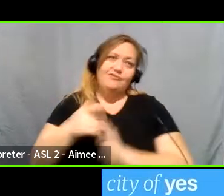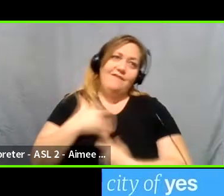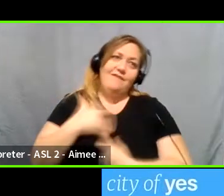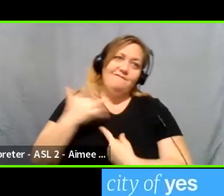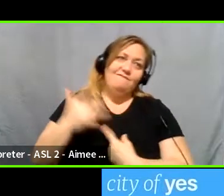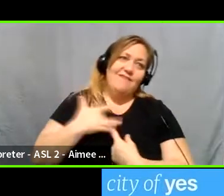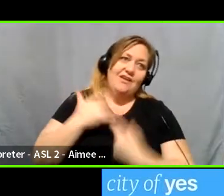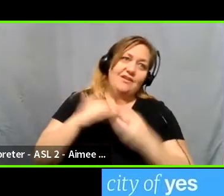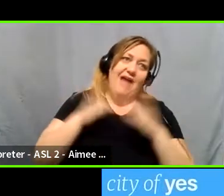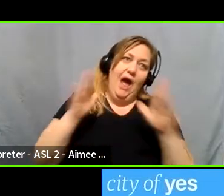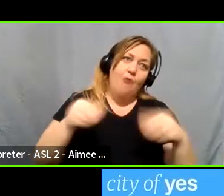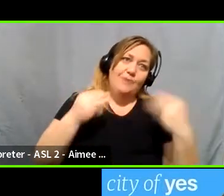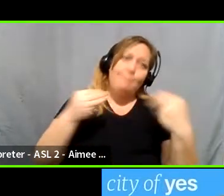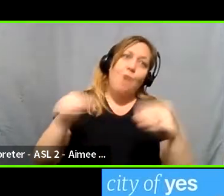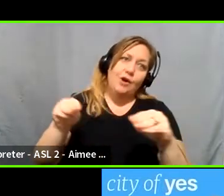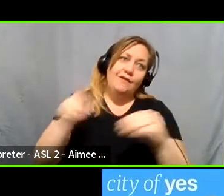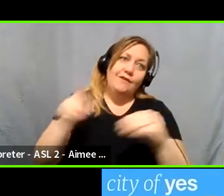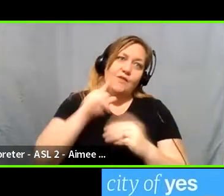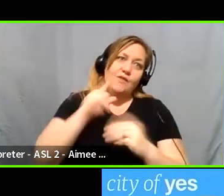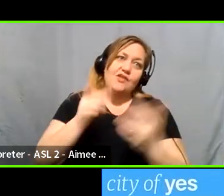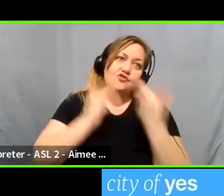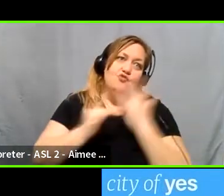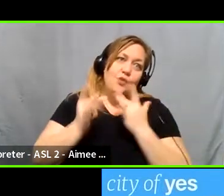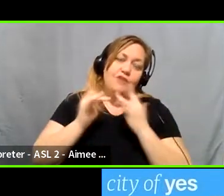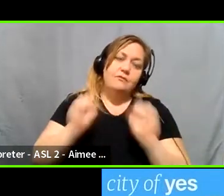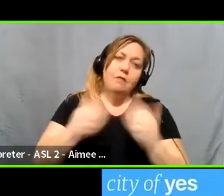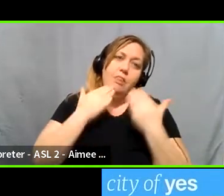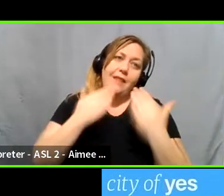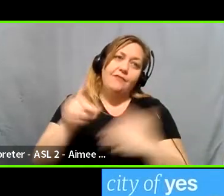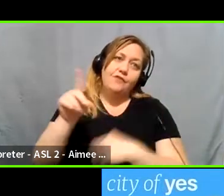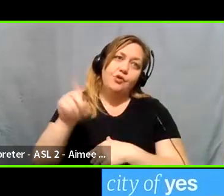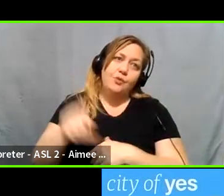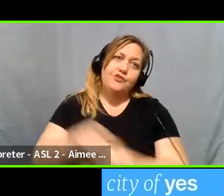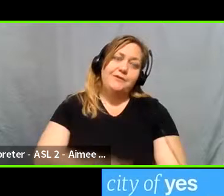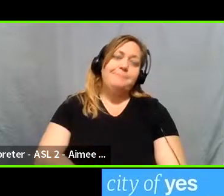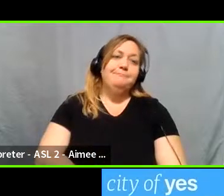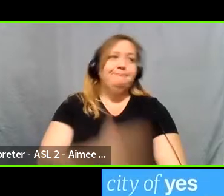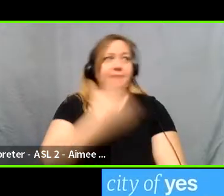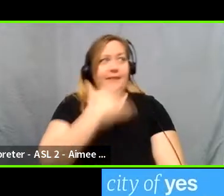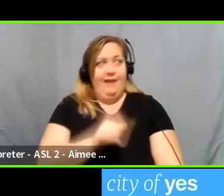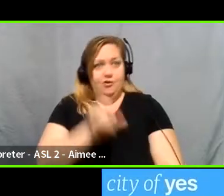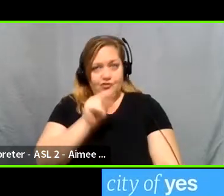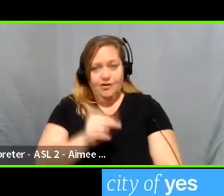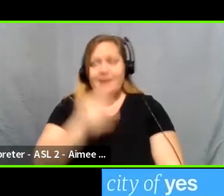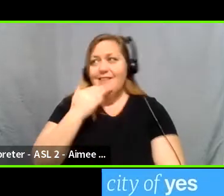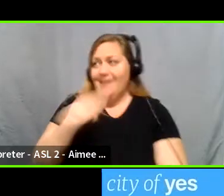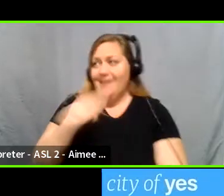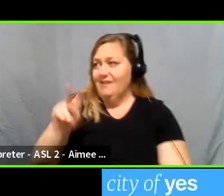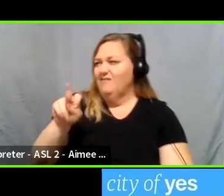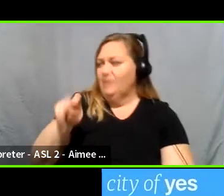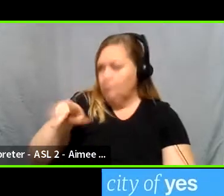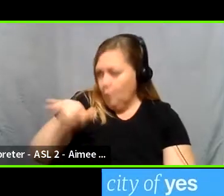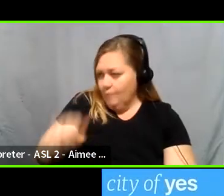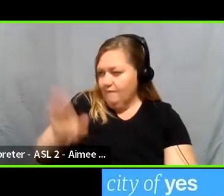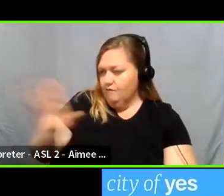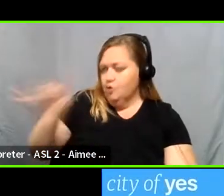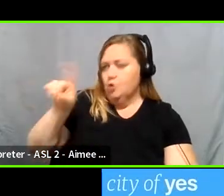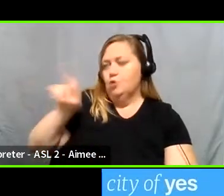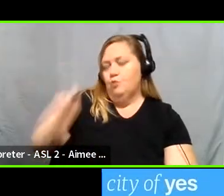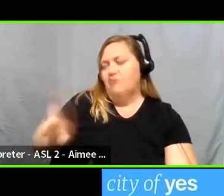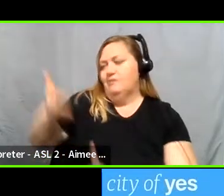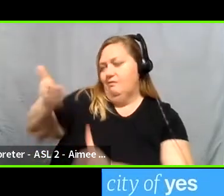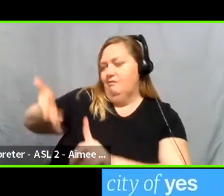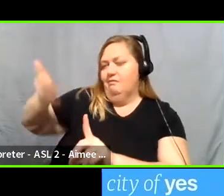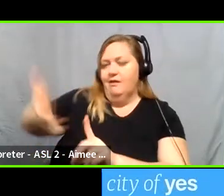housing market to address the housing shortage. So thanks for your questions. Thank you, John. And thank you, Victoria, for, for your questions there.